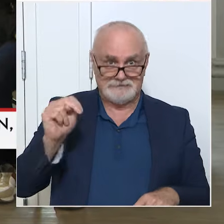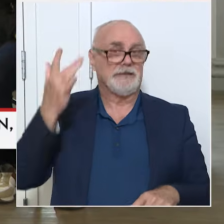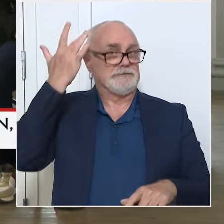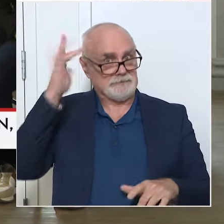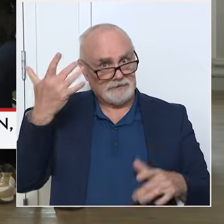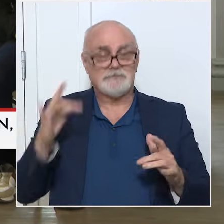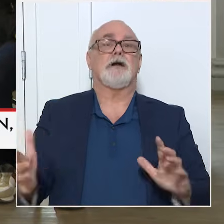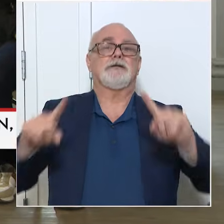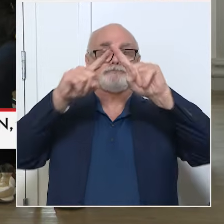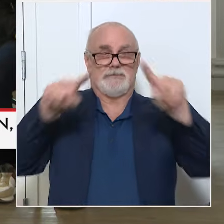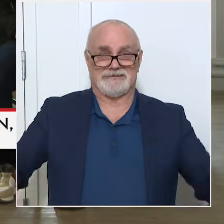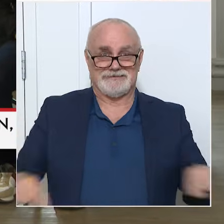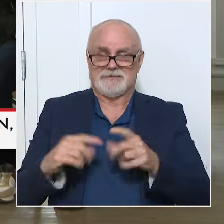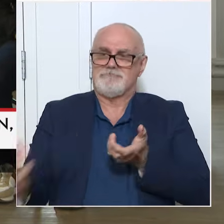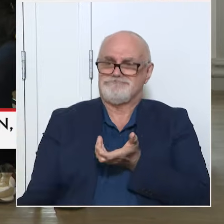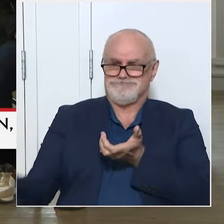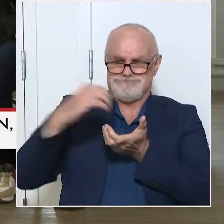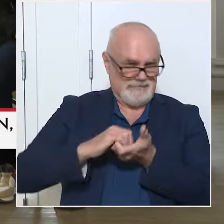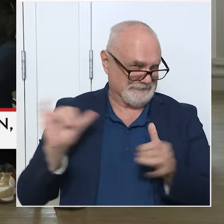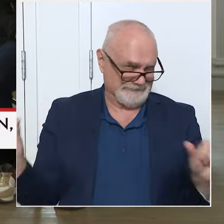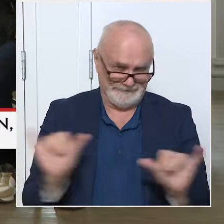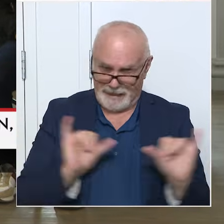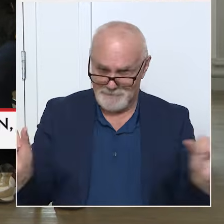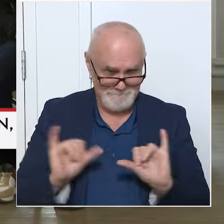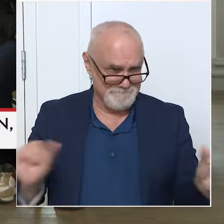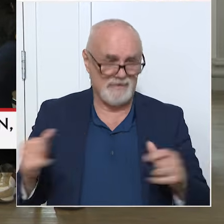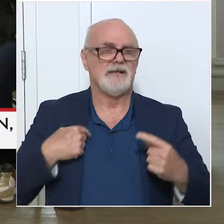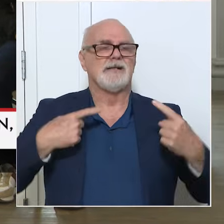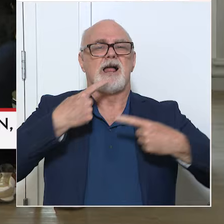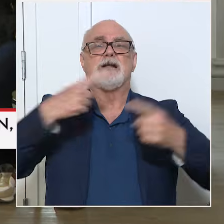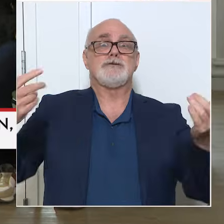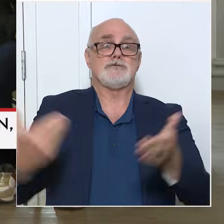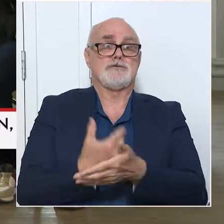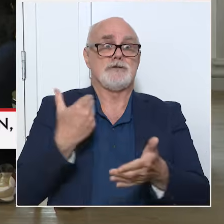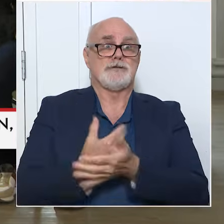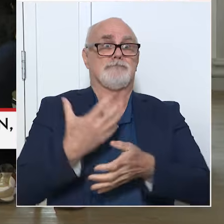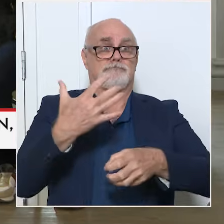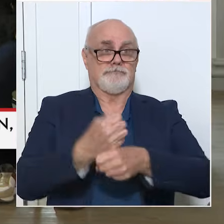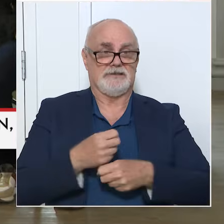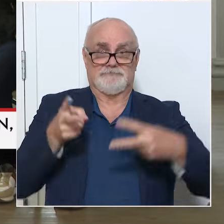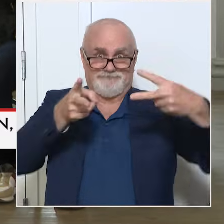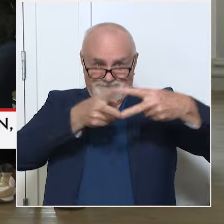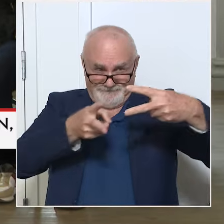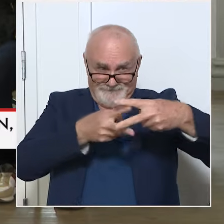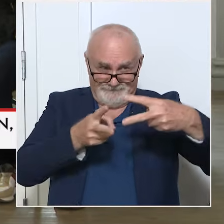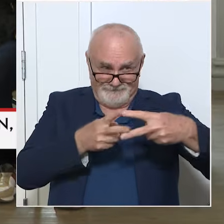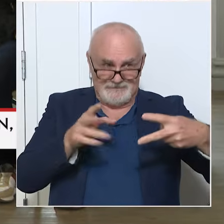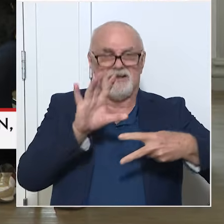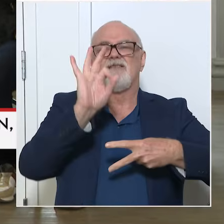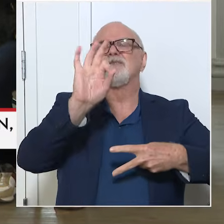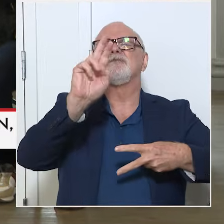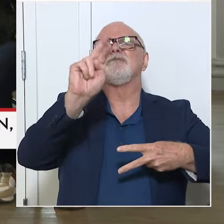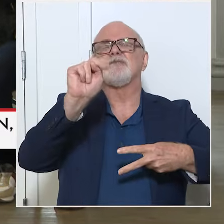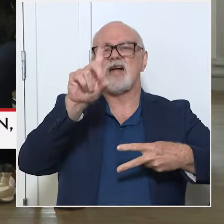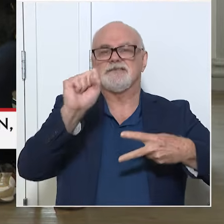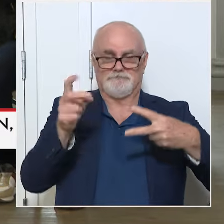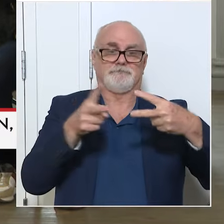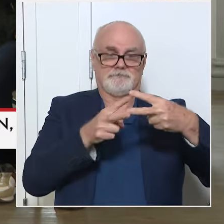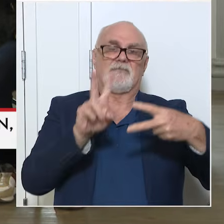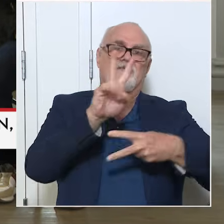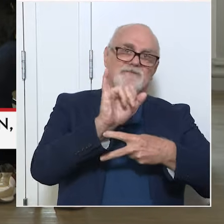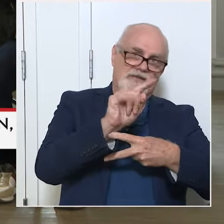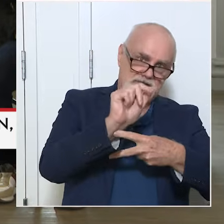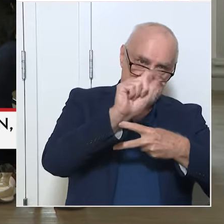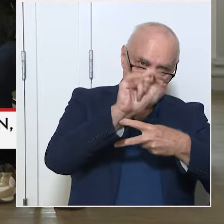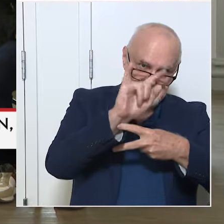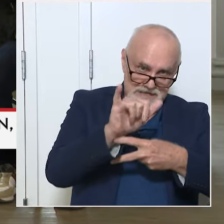Vitality Fund and the Growth Fund. I'm very excited to be here today at this press conference at this